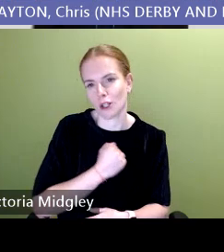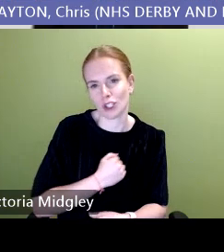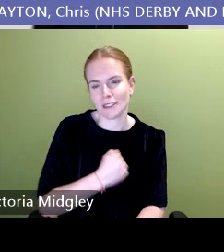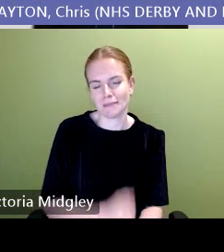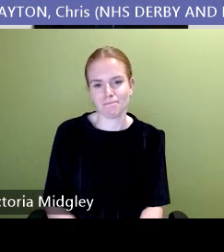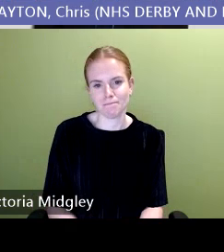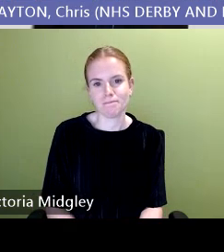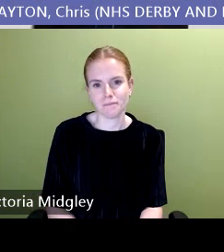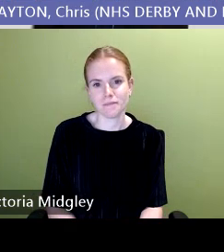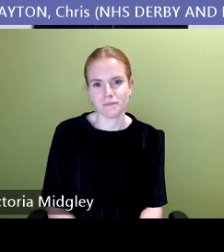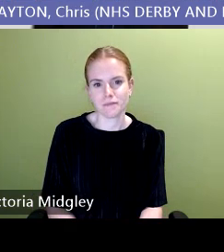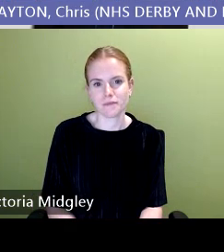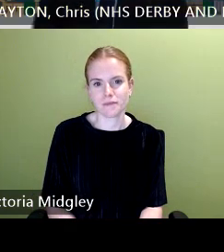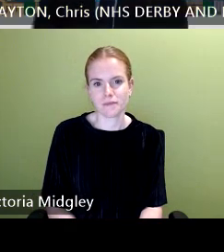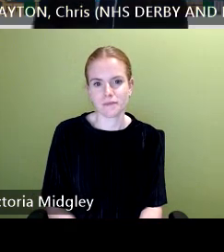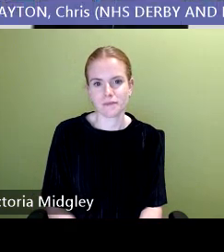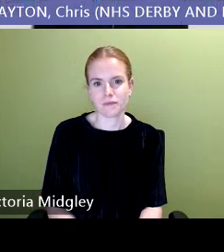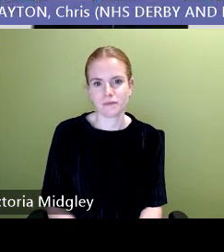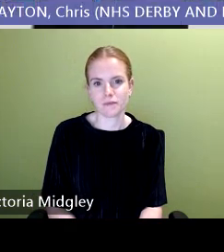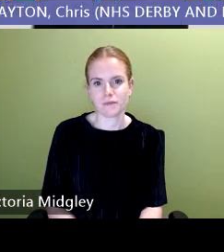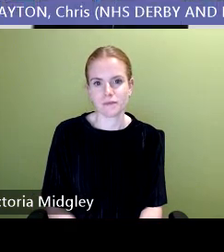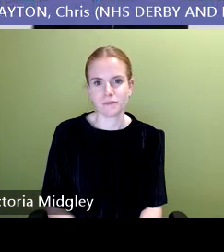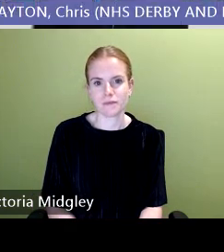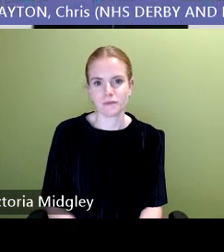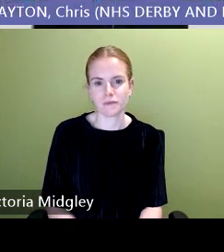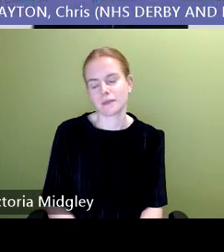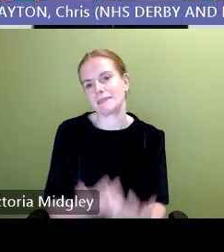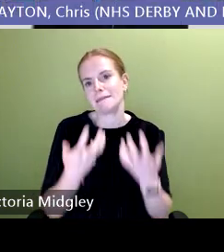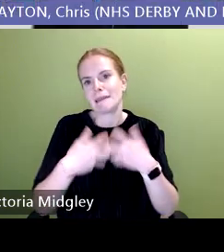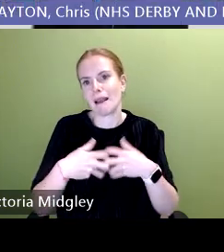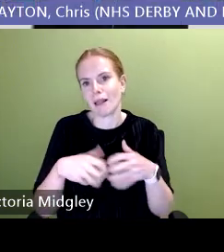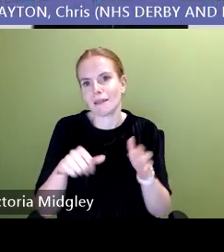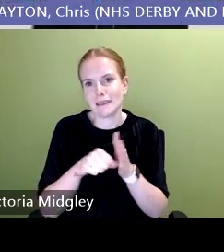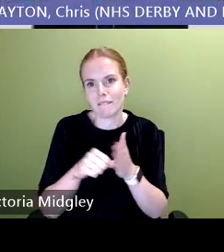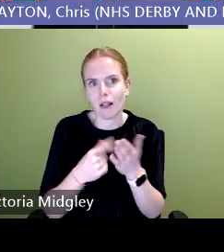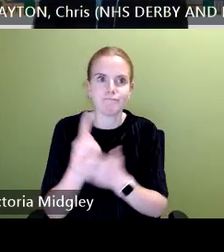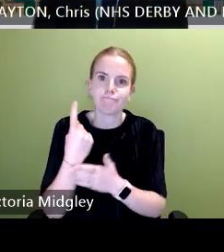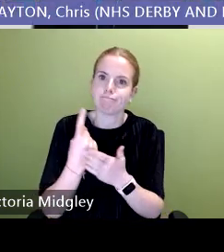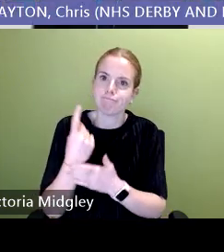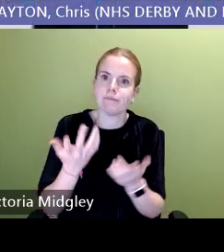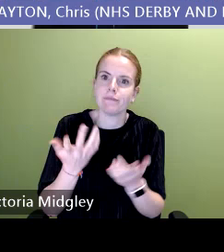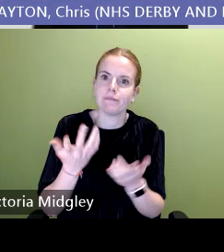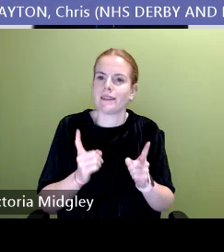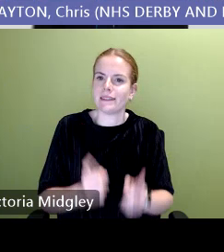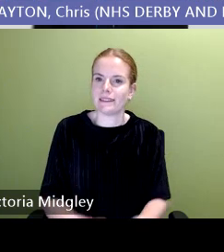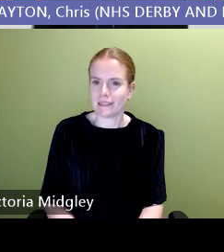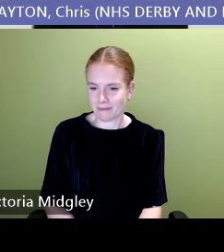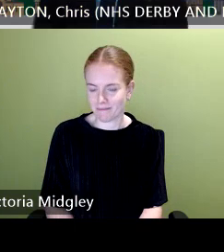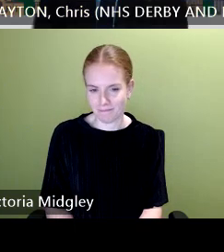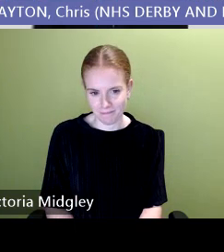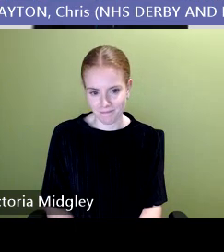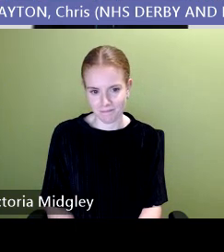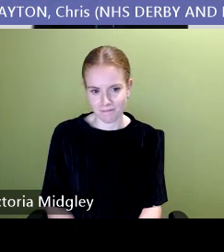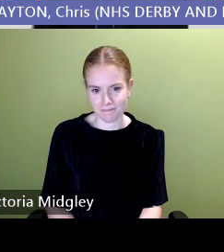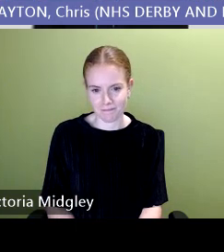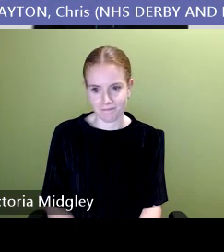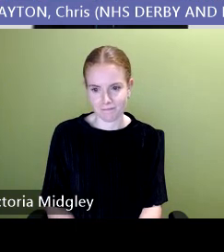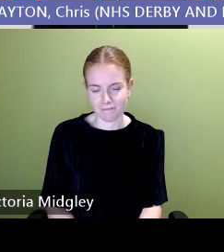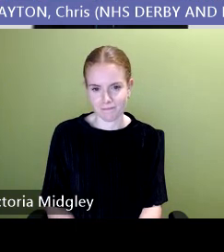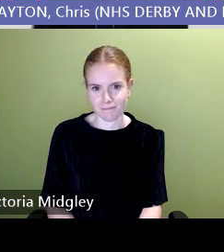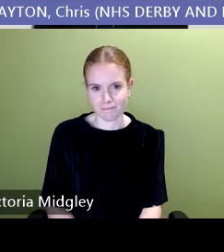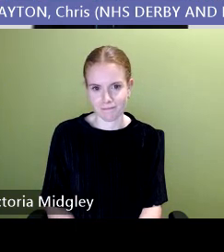for just the technical difficulties, but we'll be with you as soon as. And thank you,